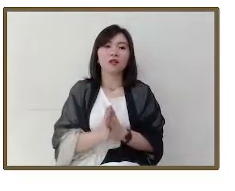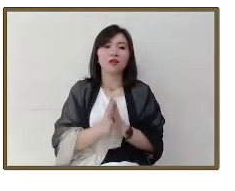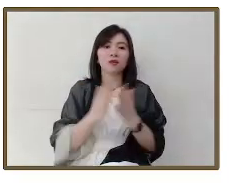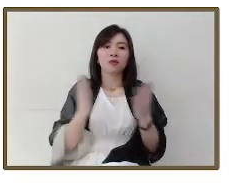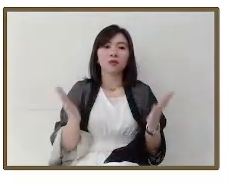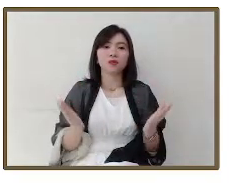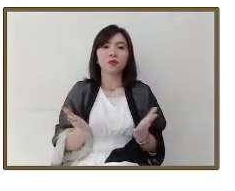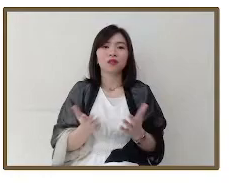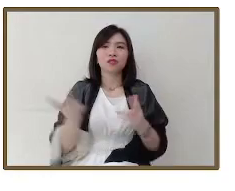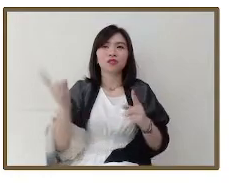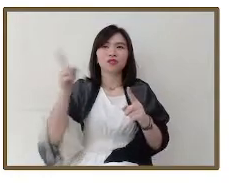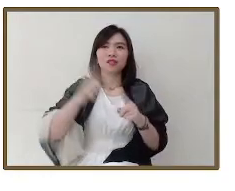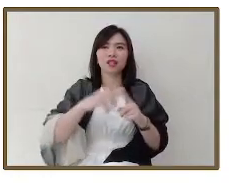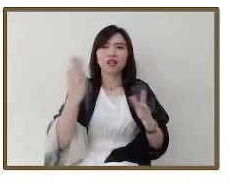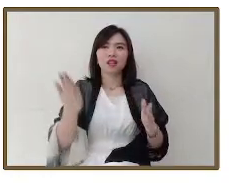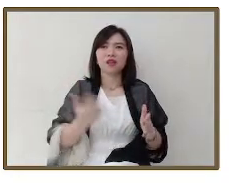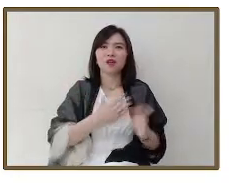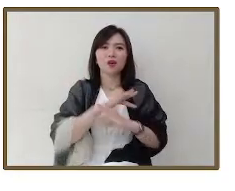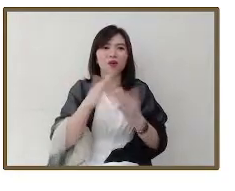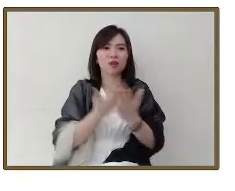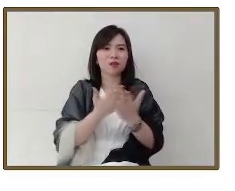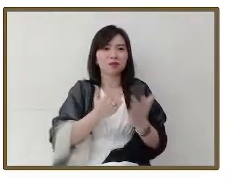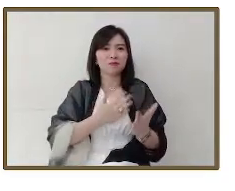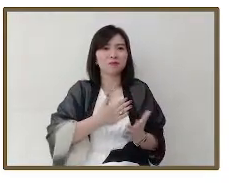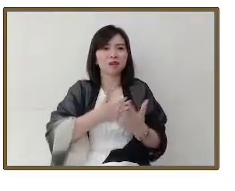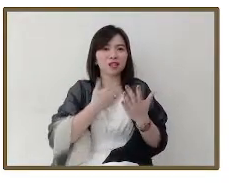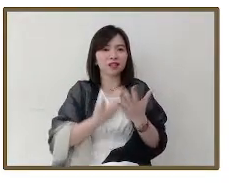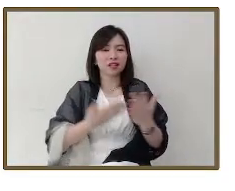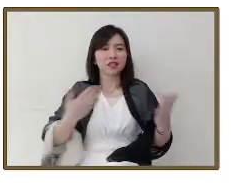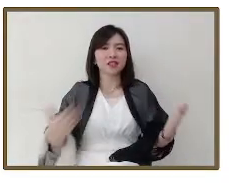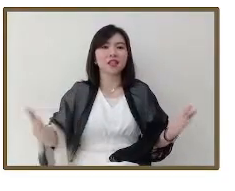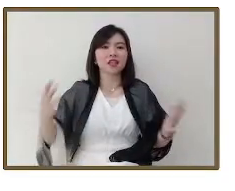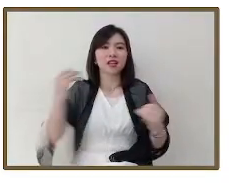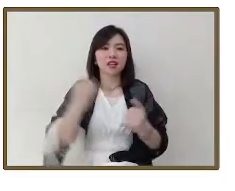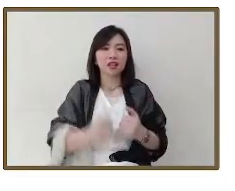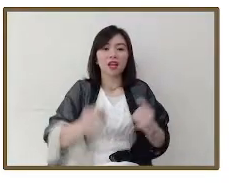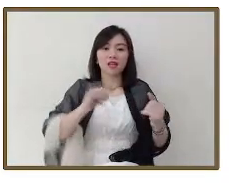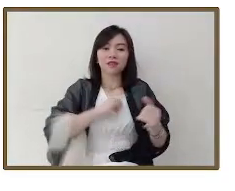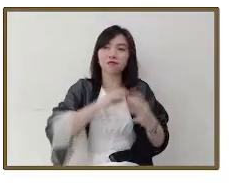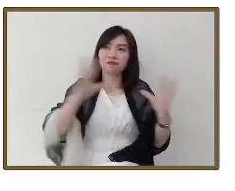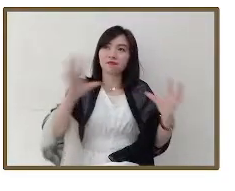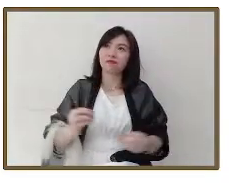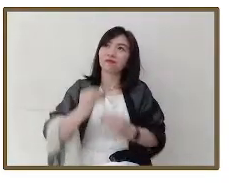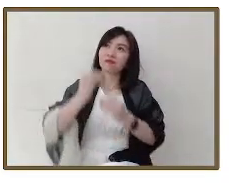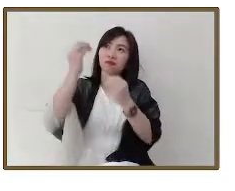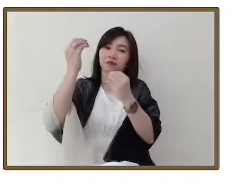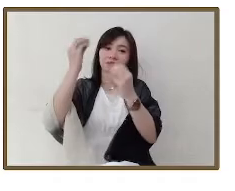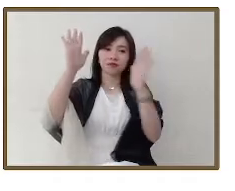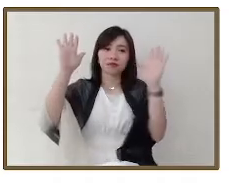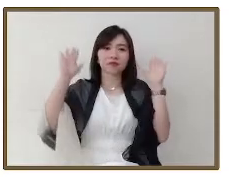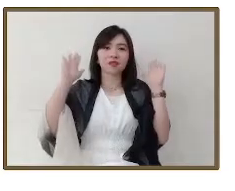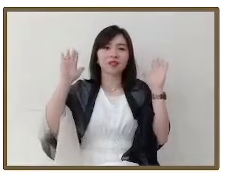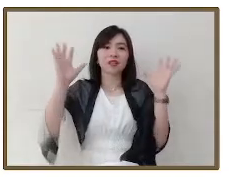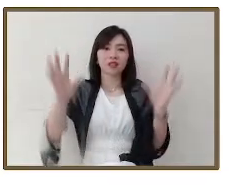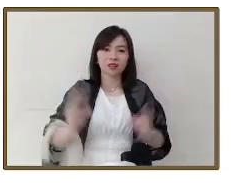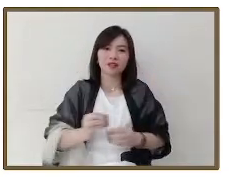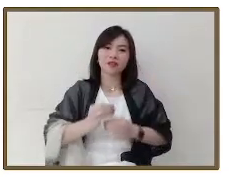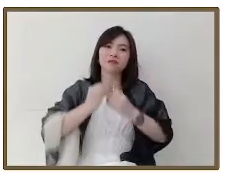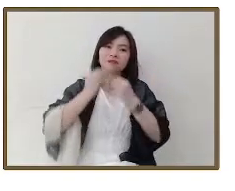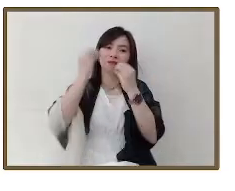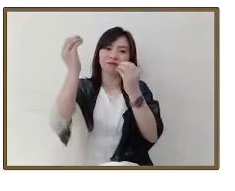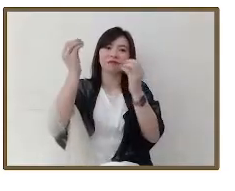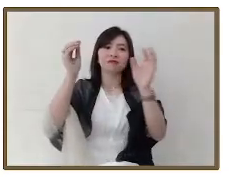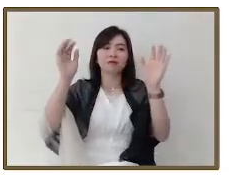cross till my trophies at last I lay down.